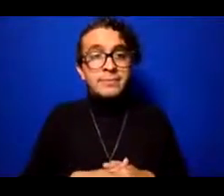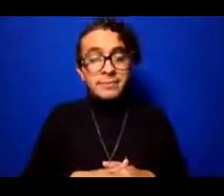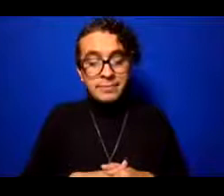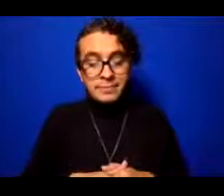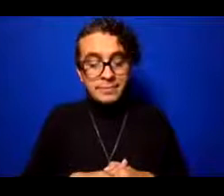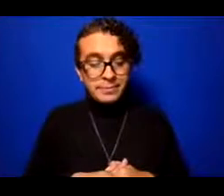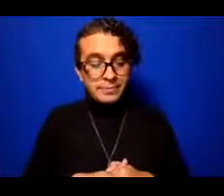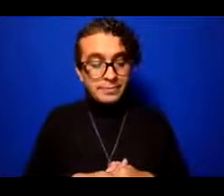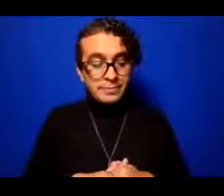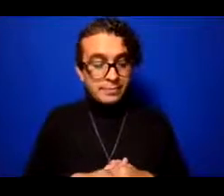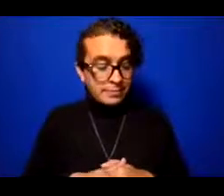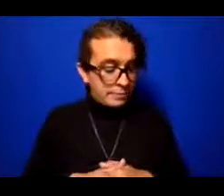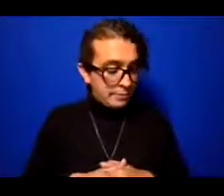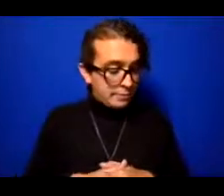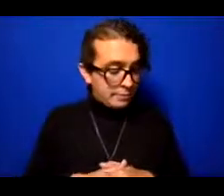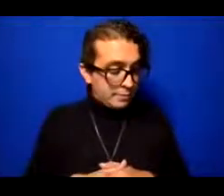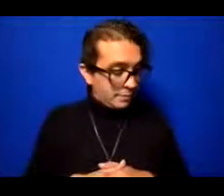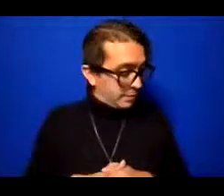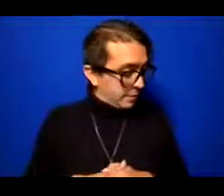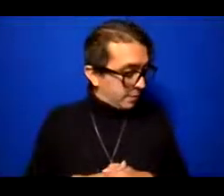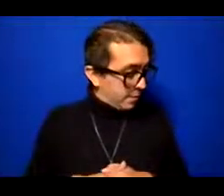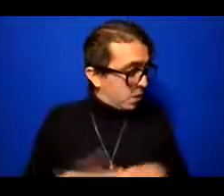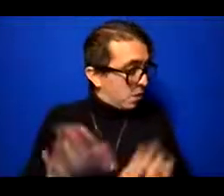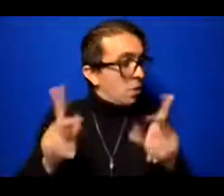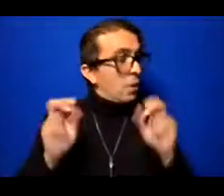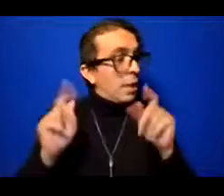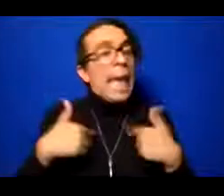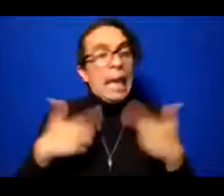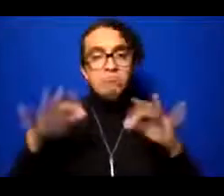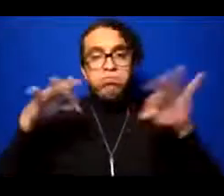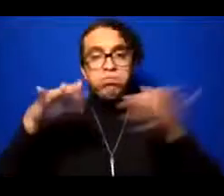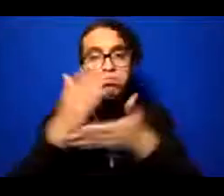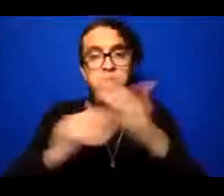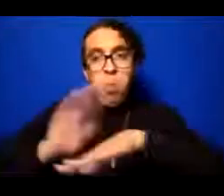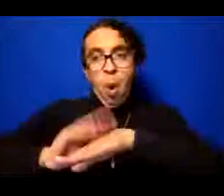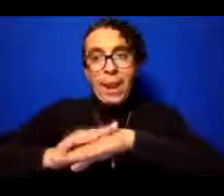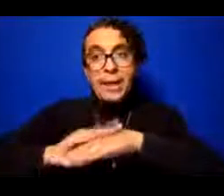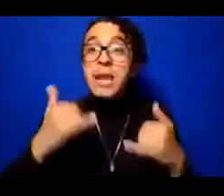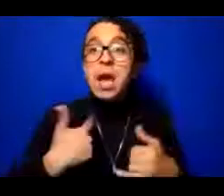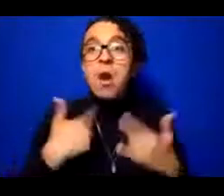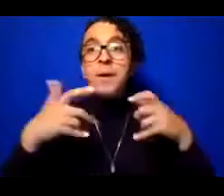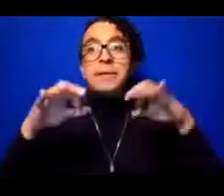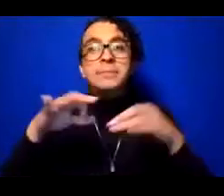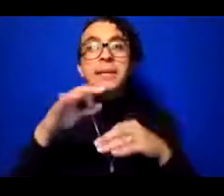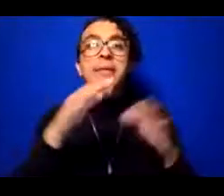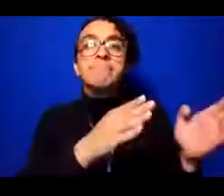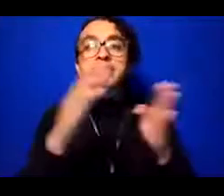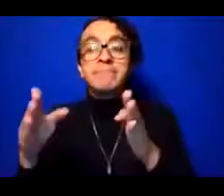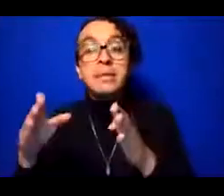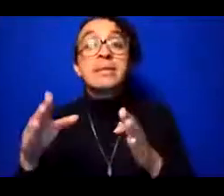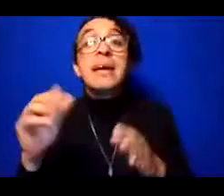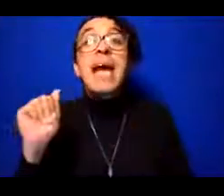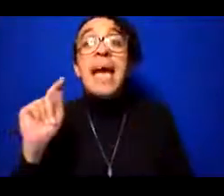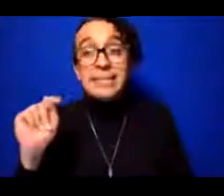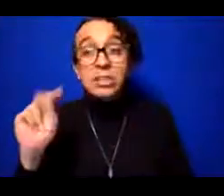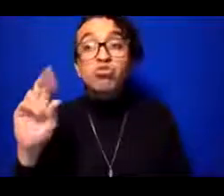Okay. So now that I talked a little bit about some of the warning signs, I want to talk a little bit about, kids at risk. And I